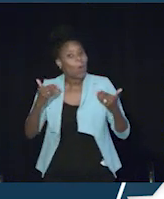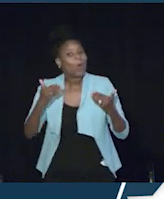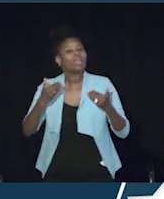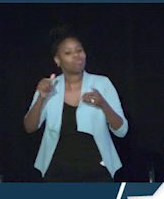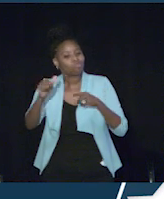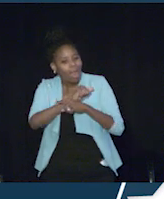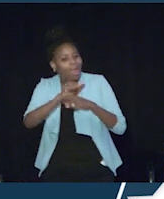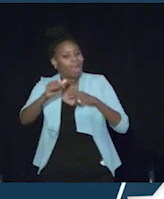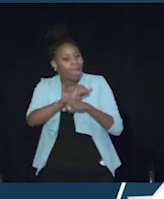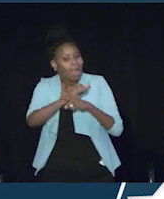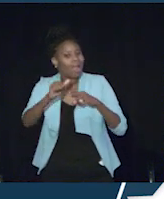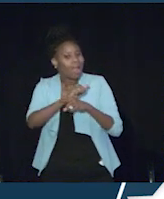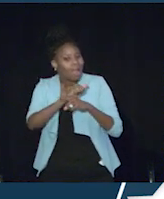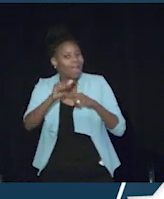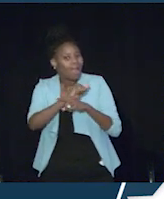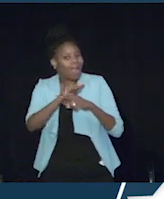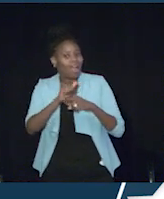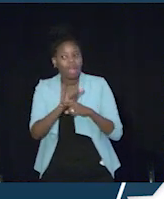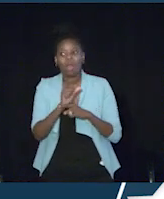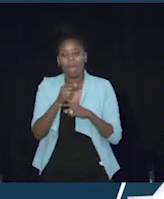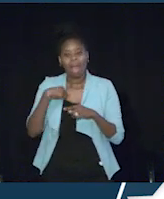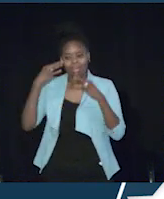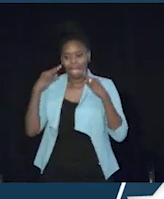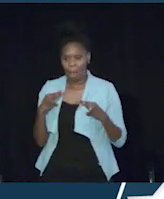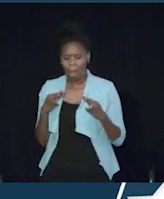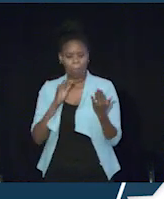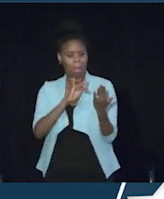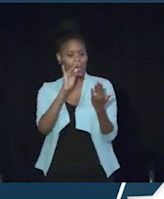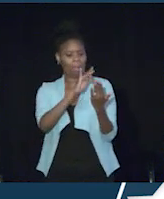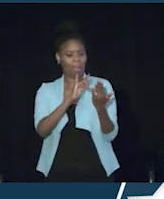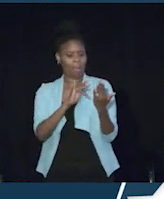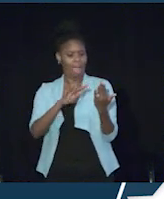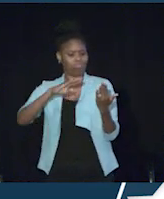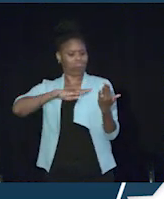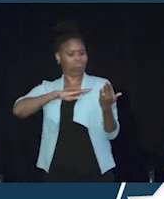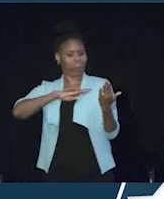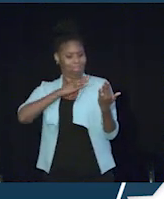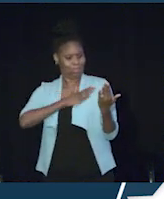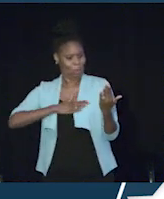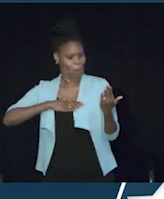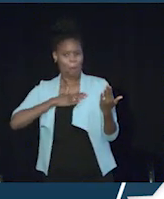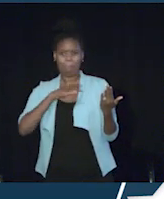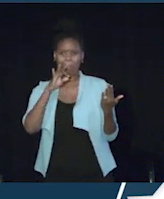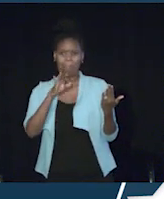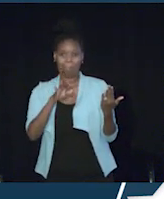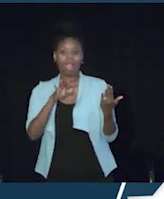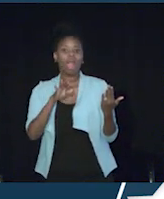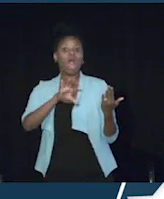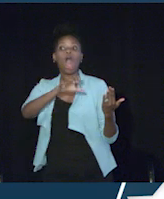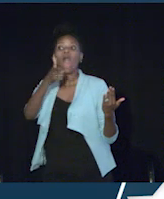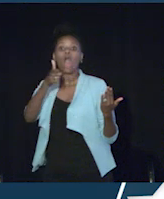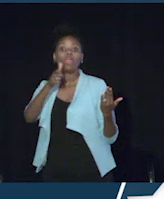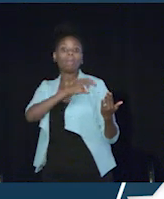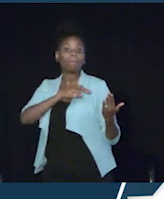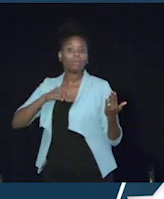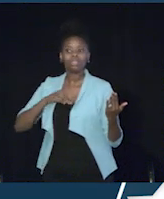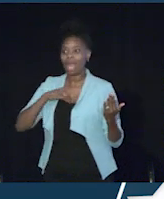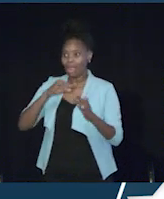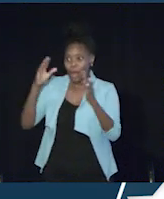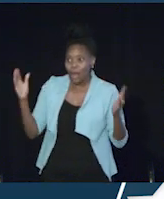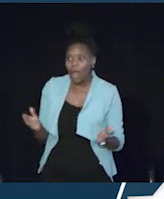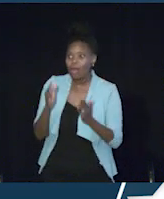I started winning. And I was like, wow, this is great. And then I kept encouraging other members to start